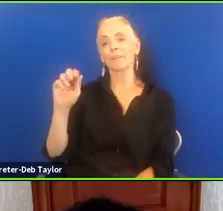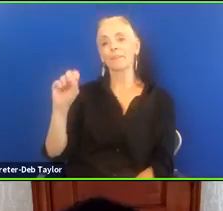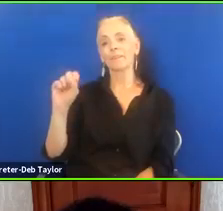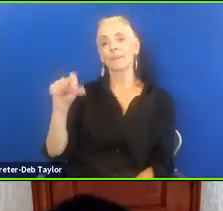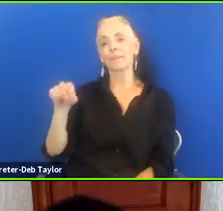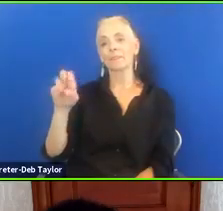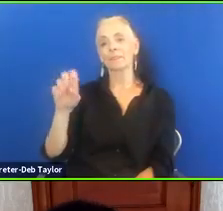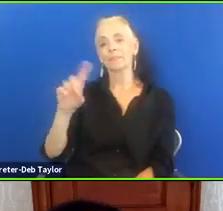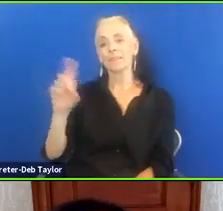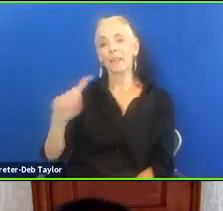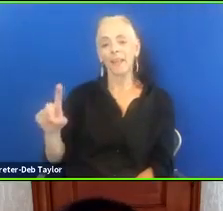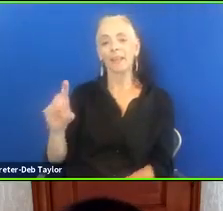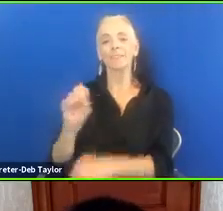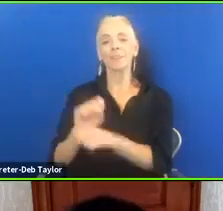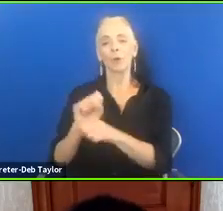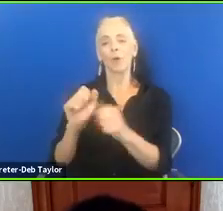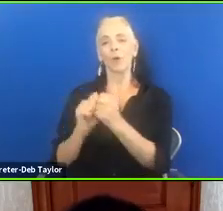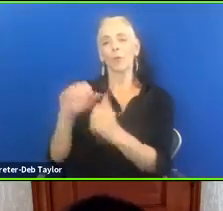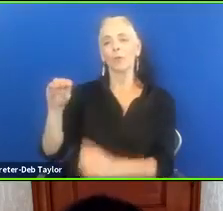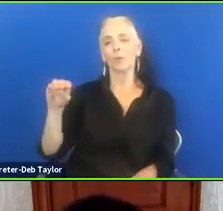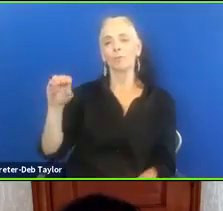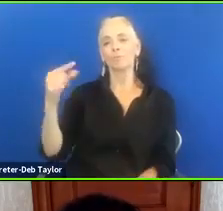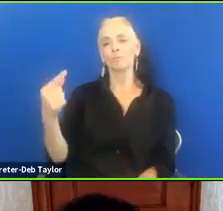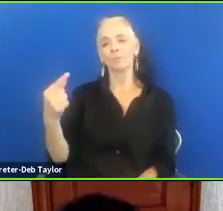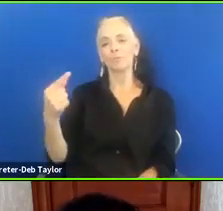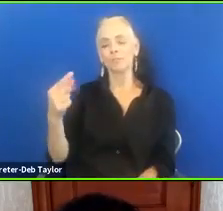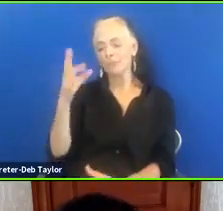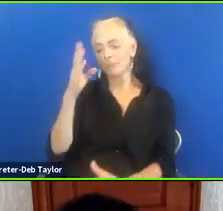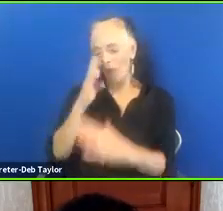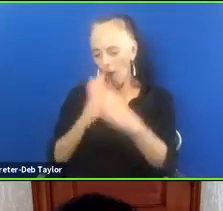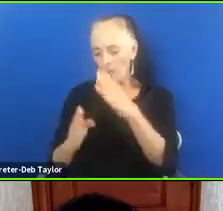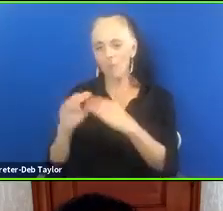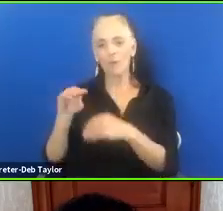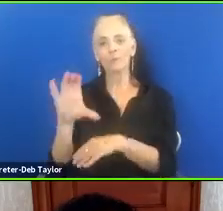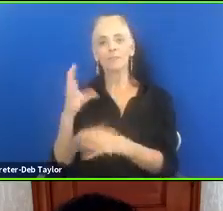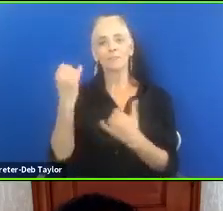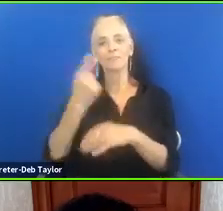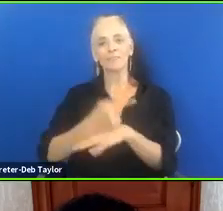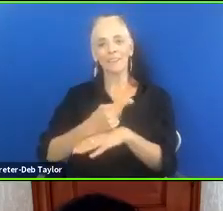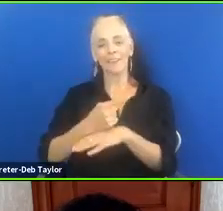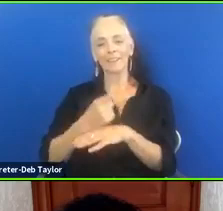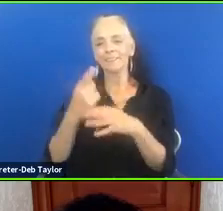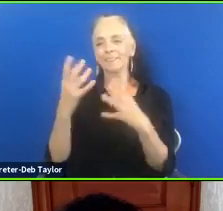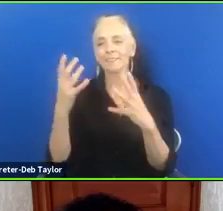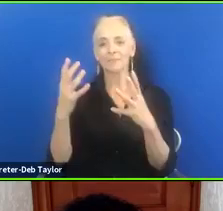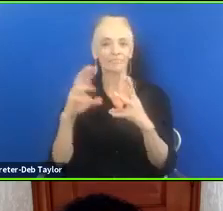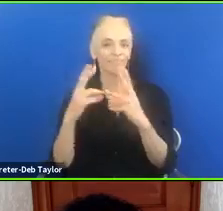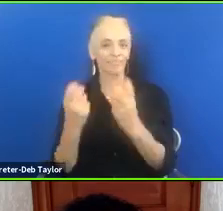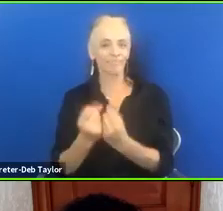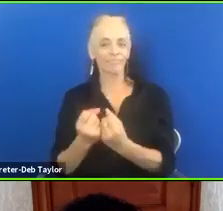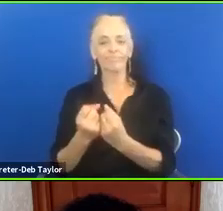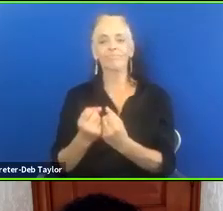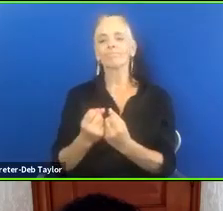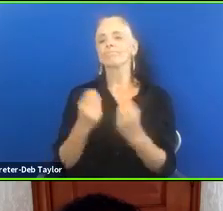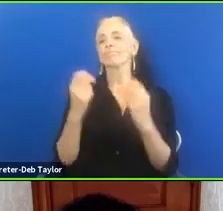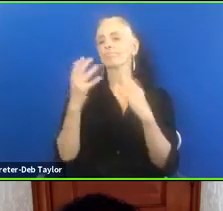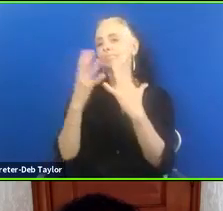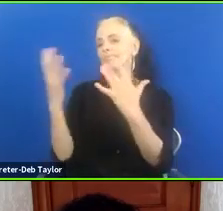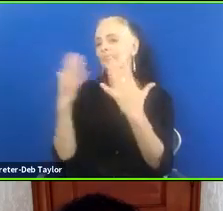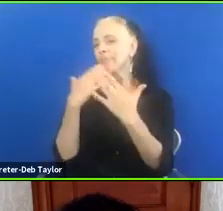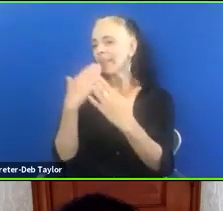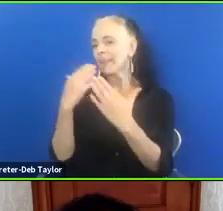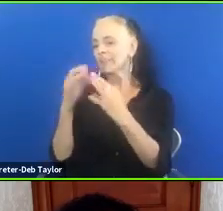Rules with Movement Generation. I'm your humble MC for today's session. Just want to give a big shout out to our